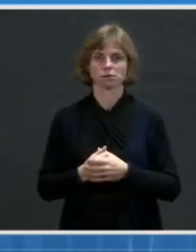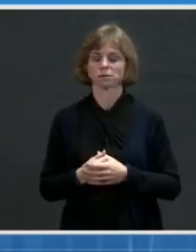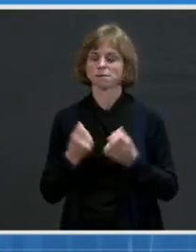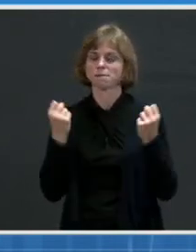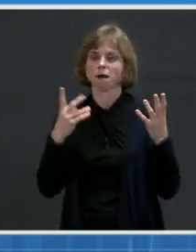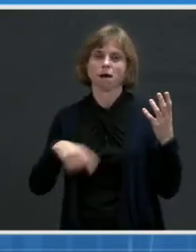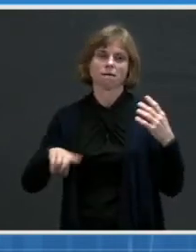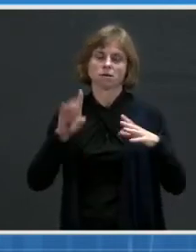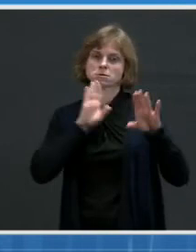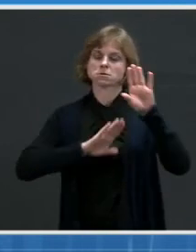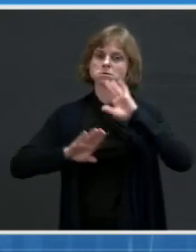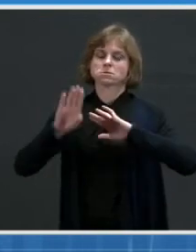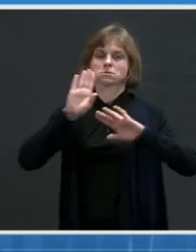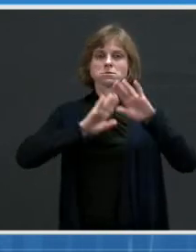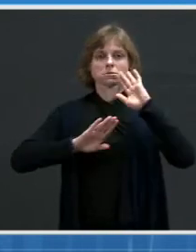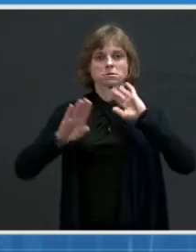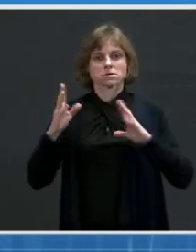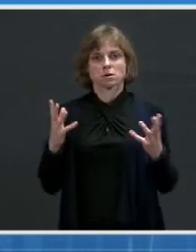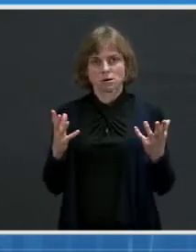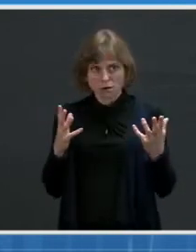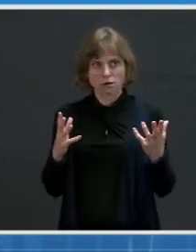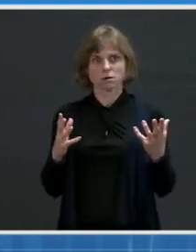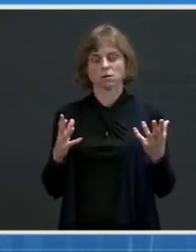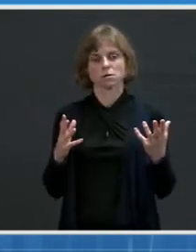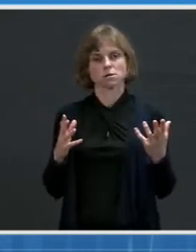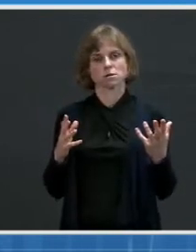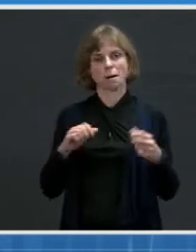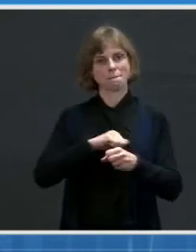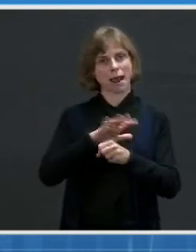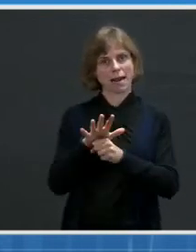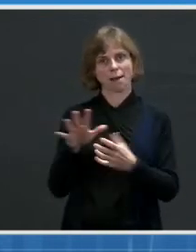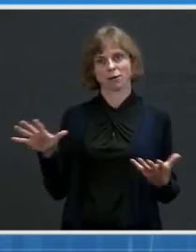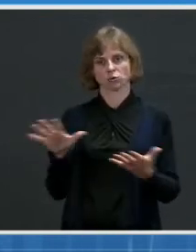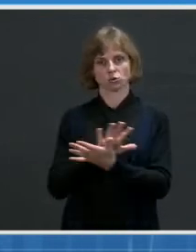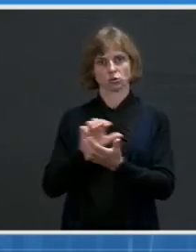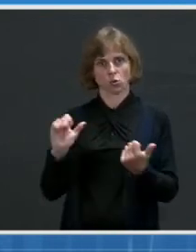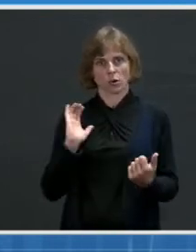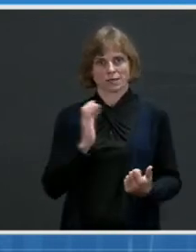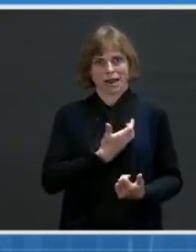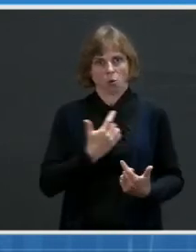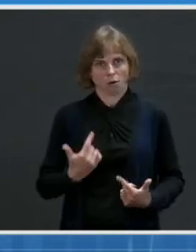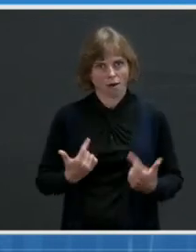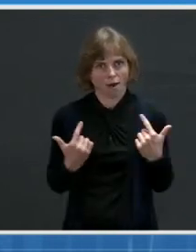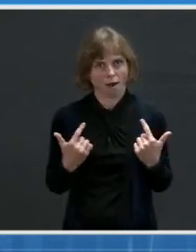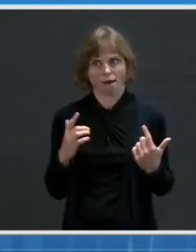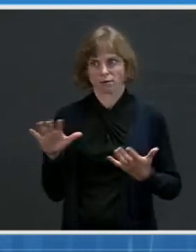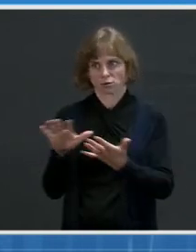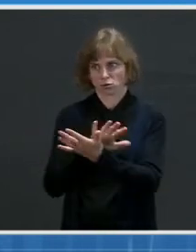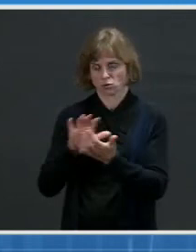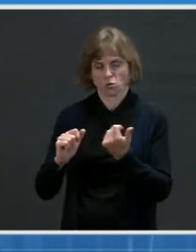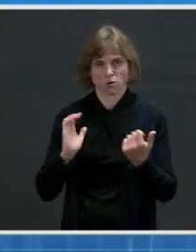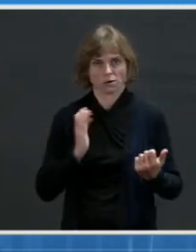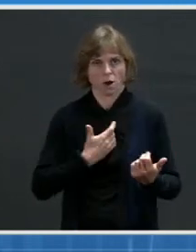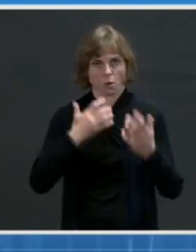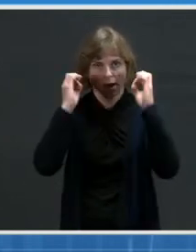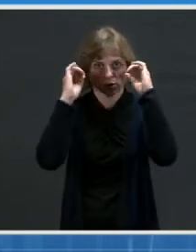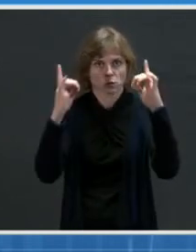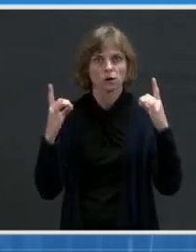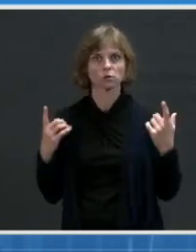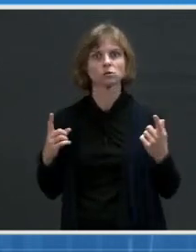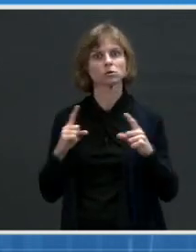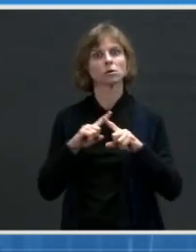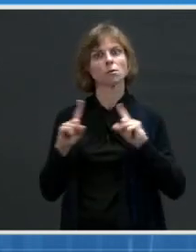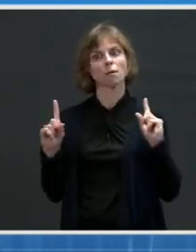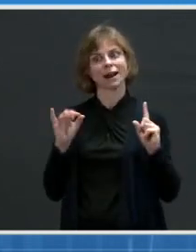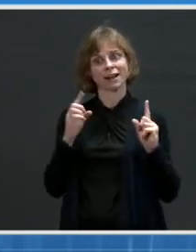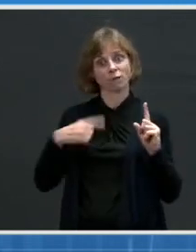frustrated with the disruption the pandemic has had on our lives and our children's education. But working together as a nation, we can